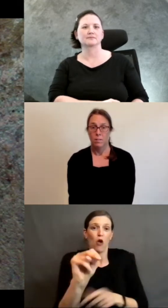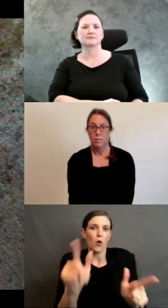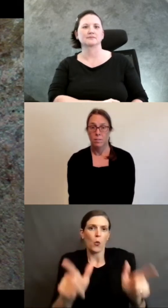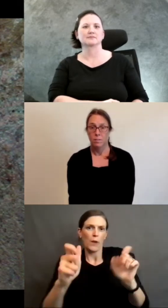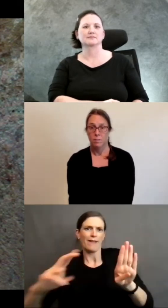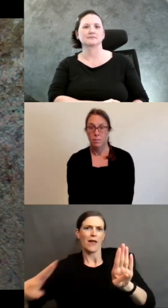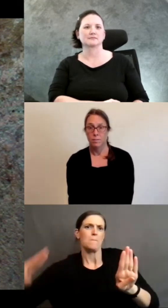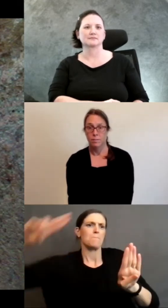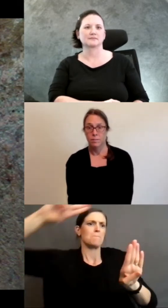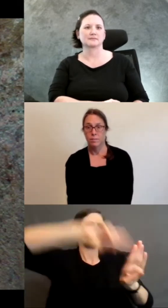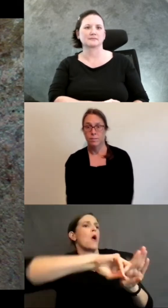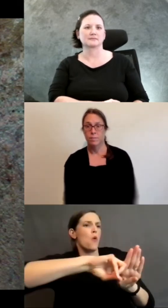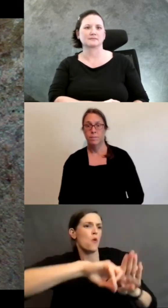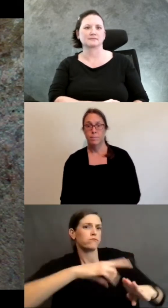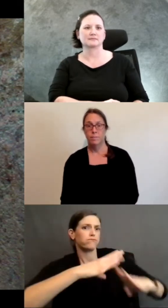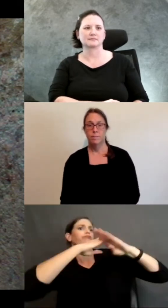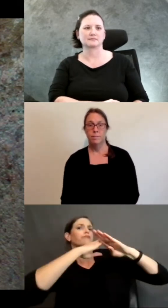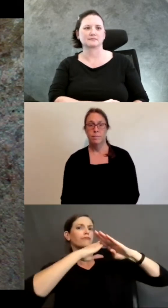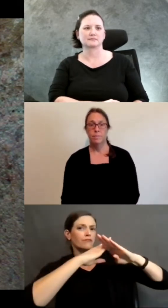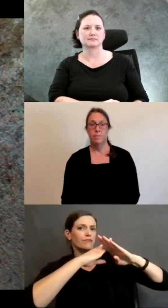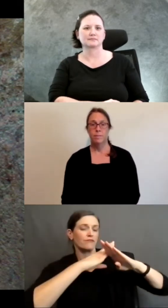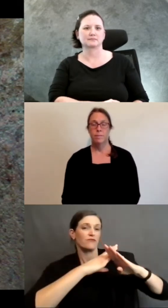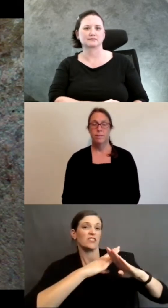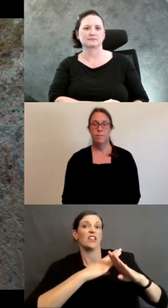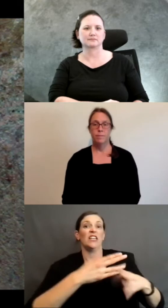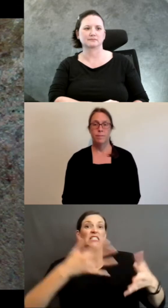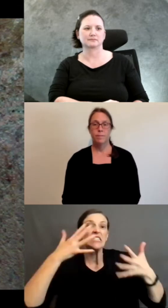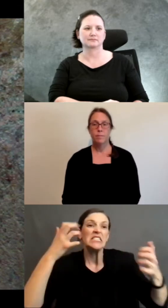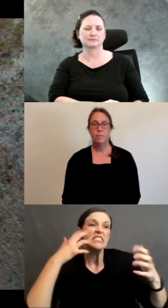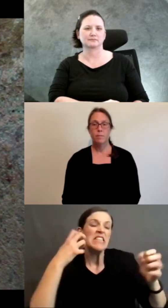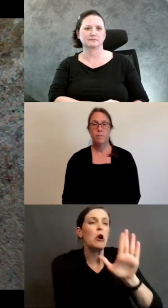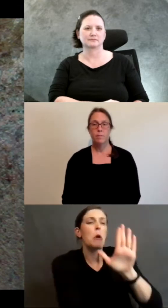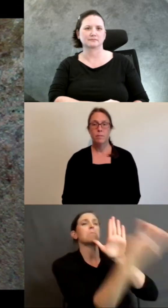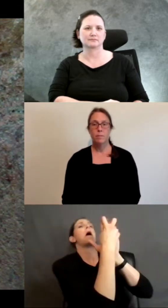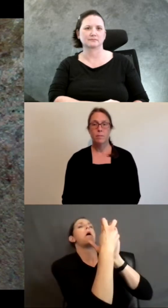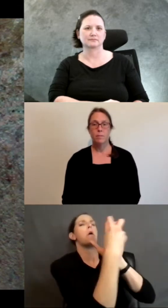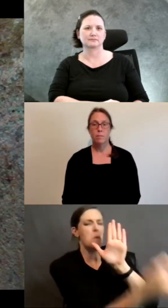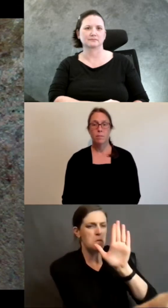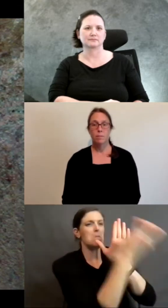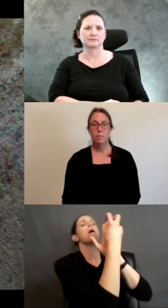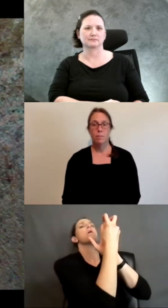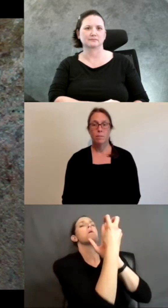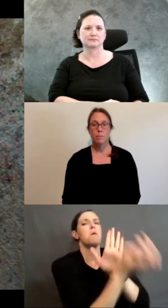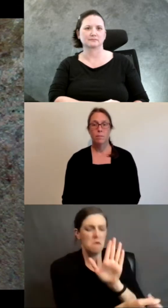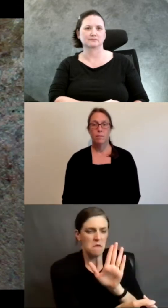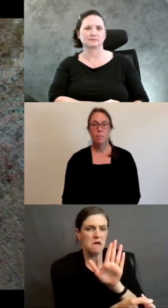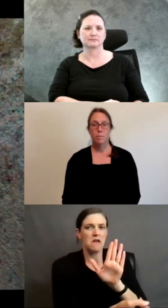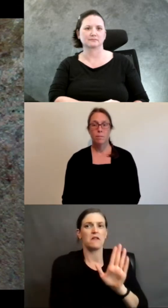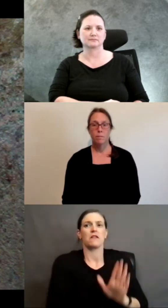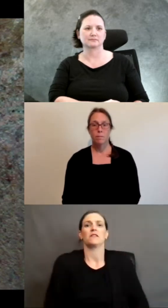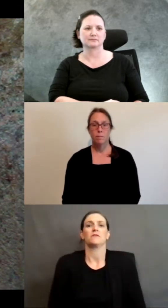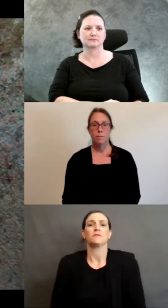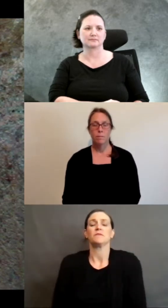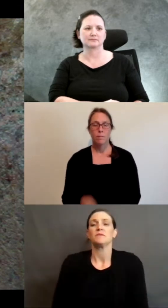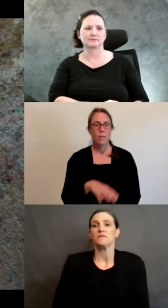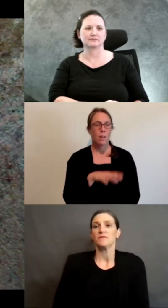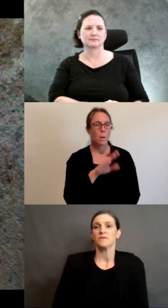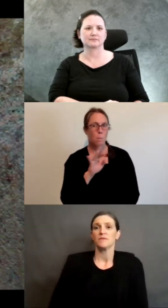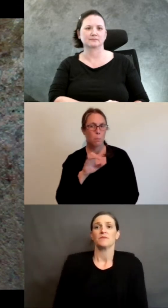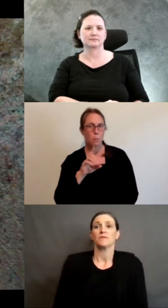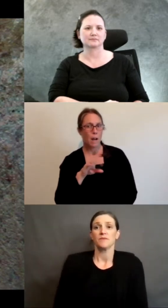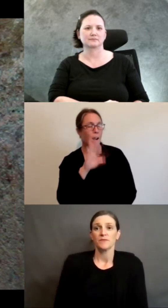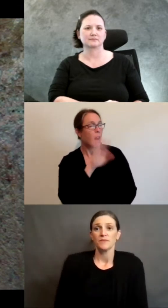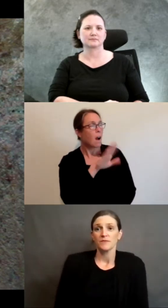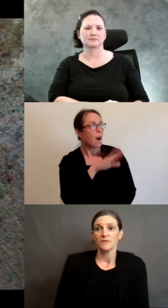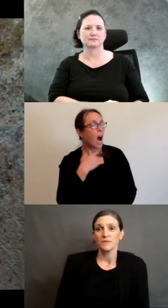steel door in place. The tiger crashes against the door. You guys, I heard them